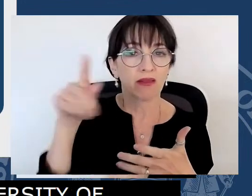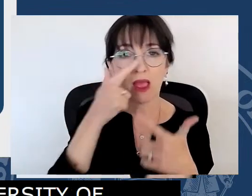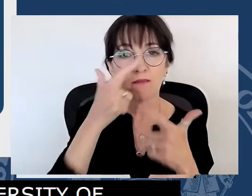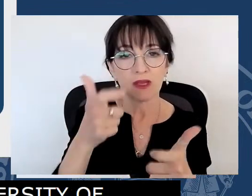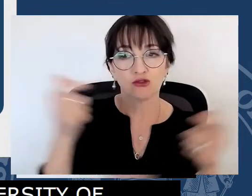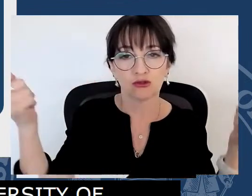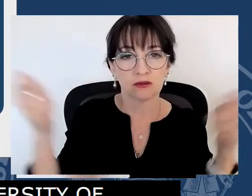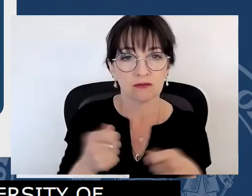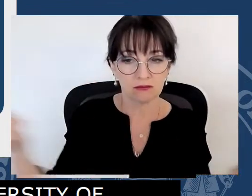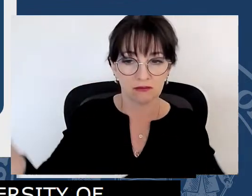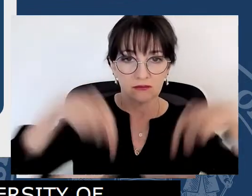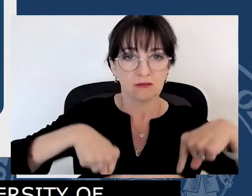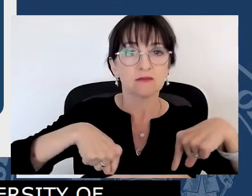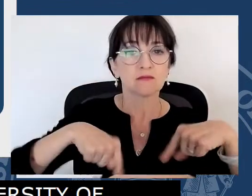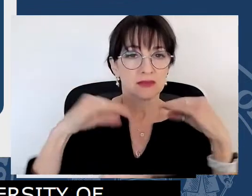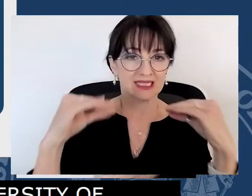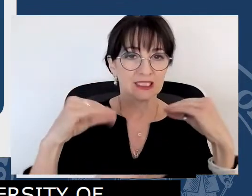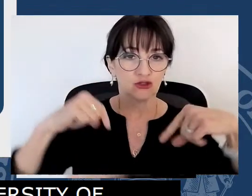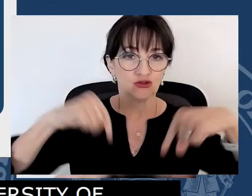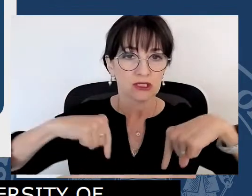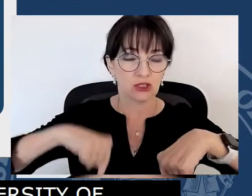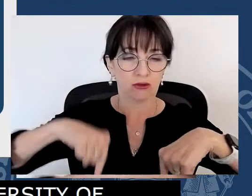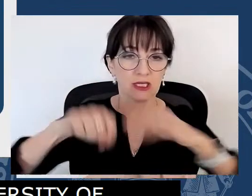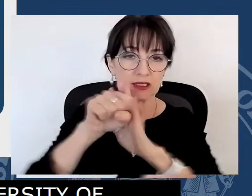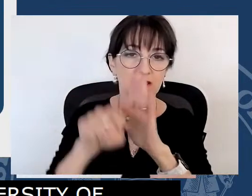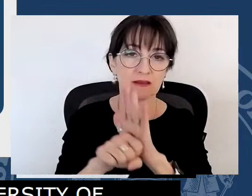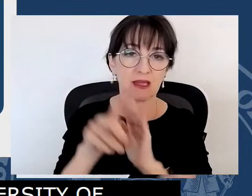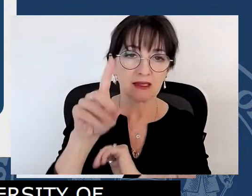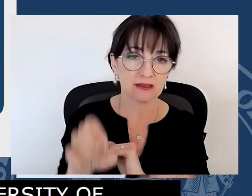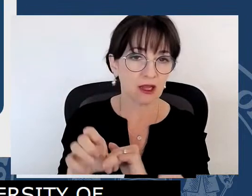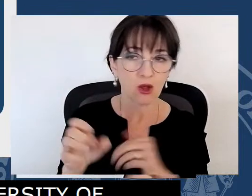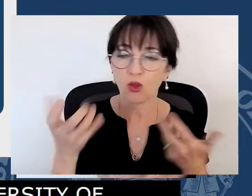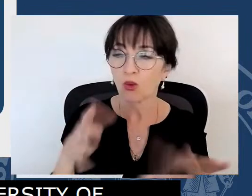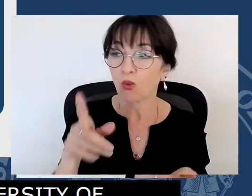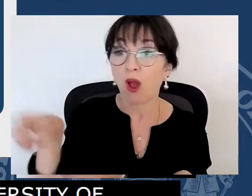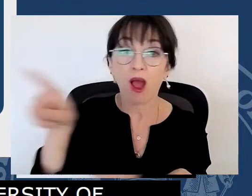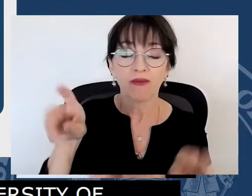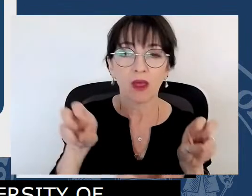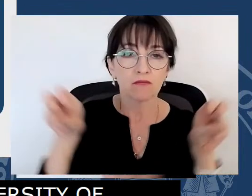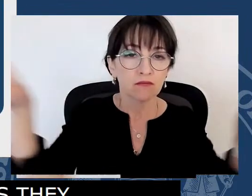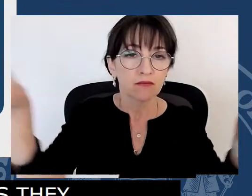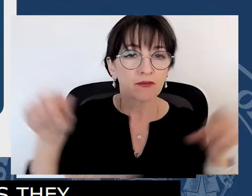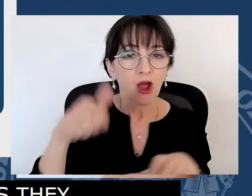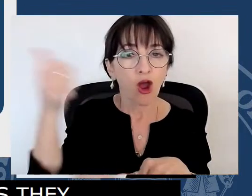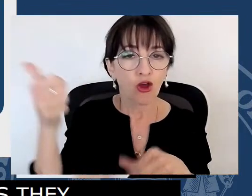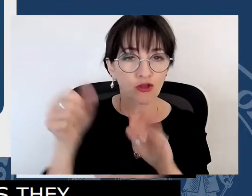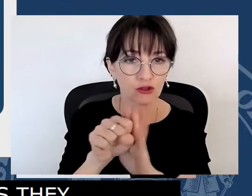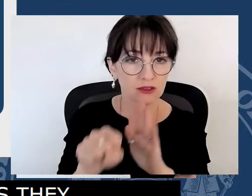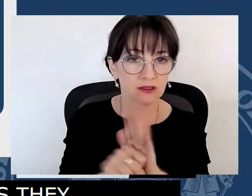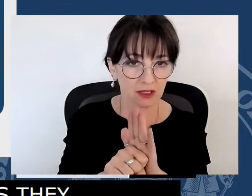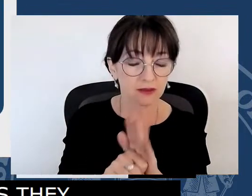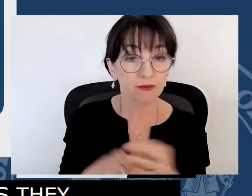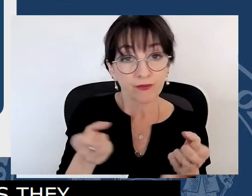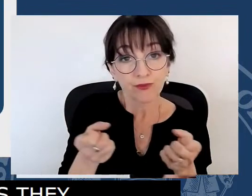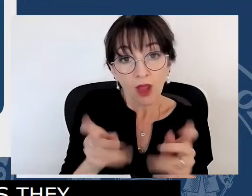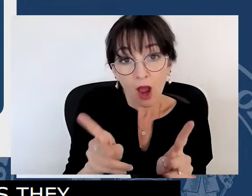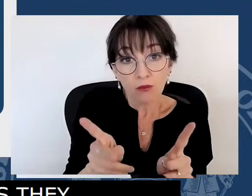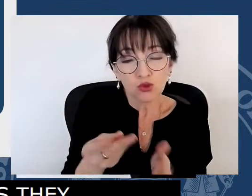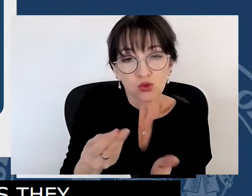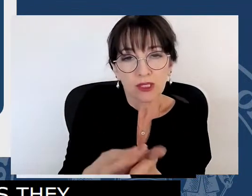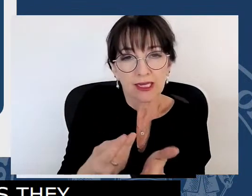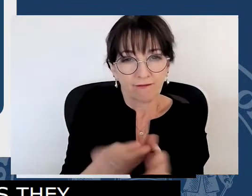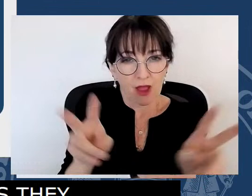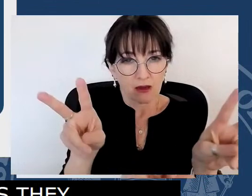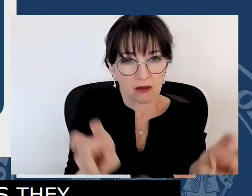states. We also put in $15 million for opportunity funding. Opportunity funding are resources that go to